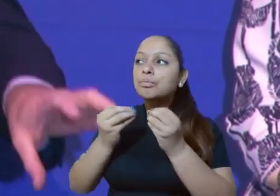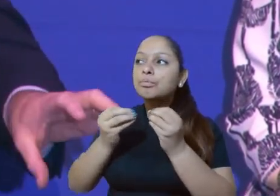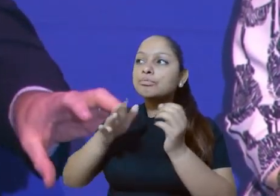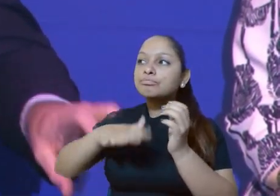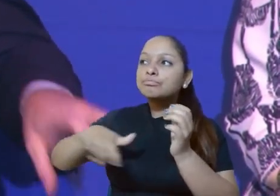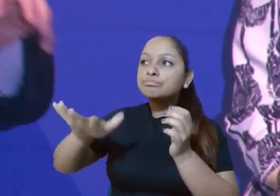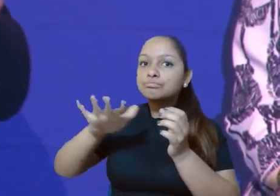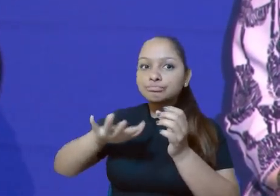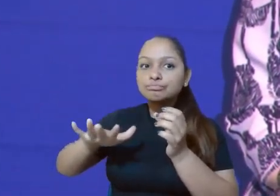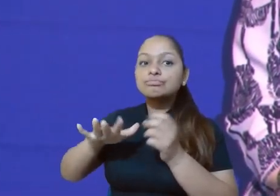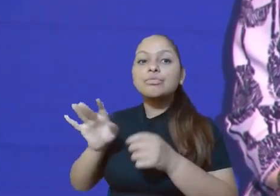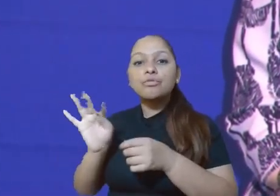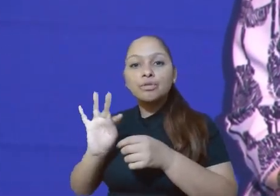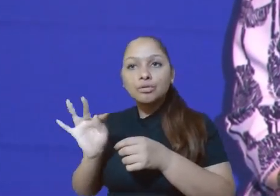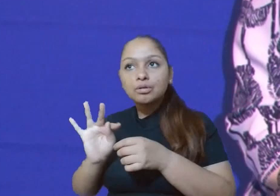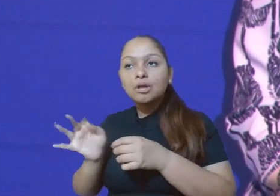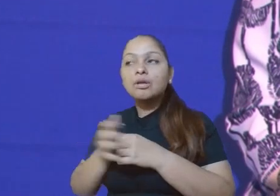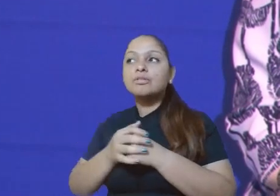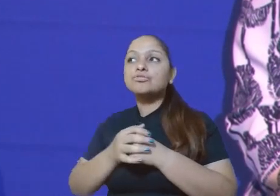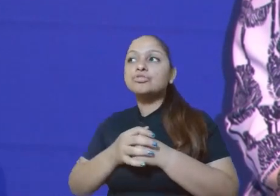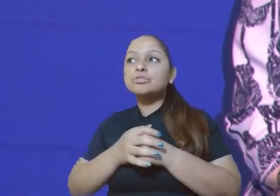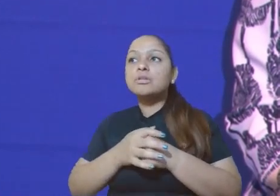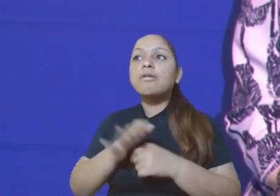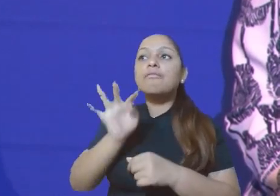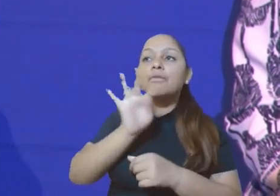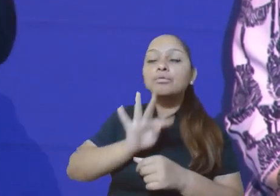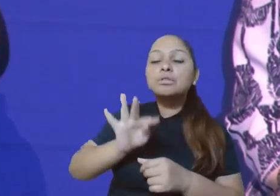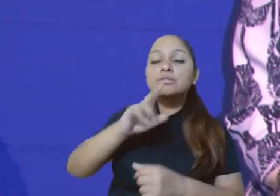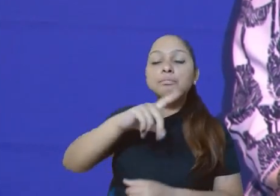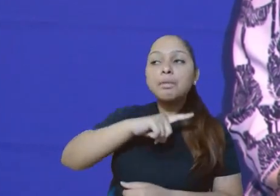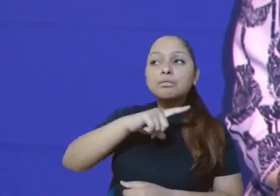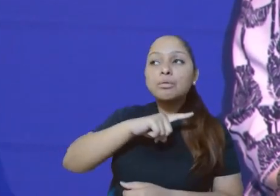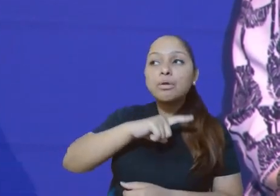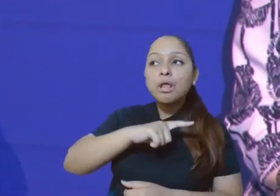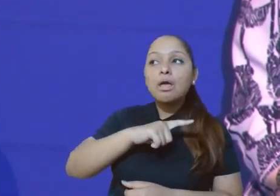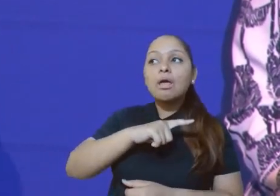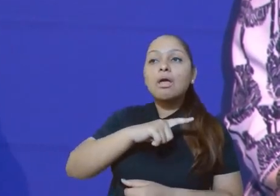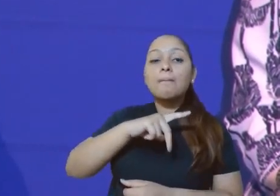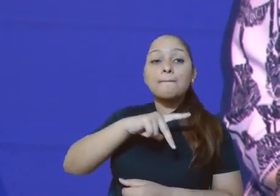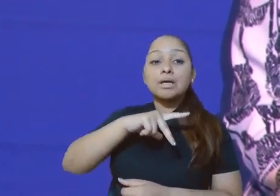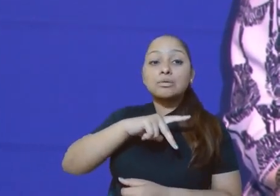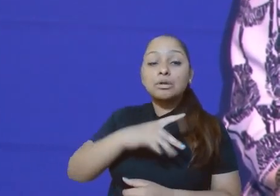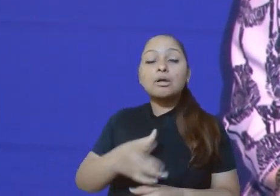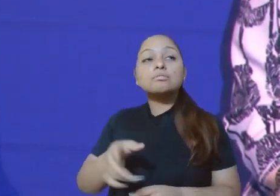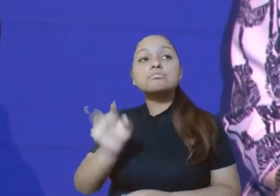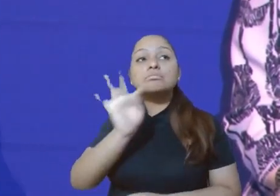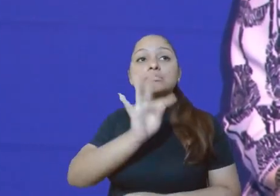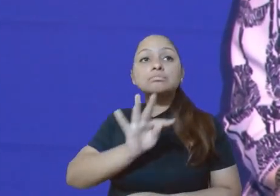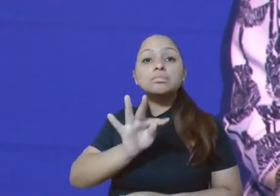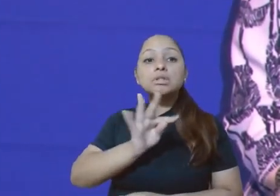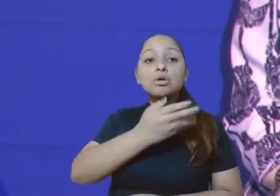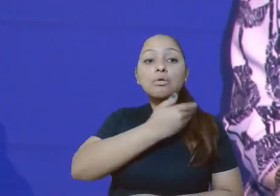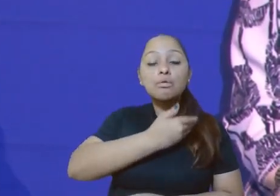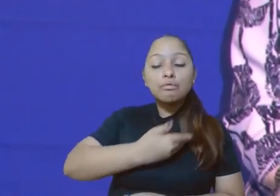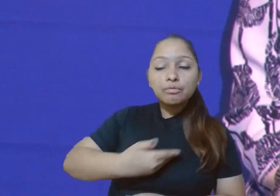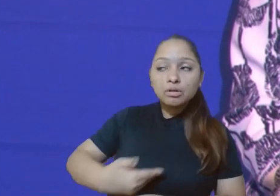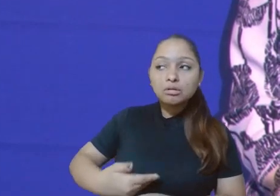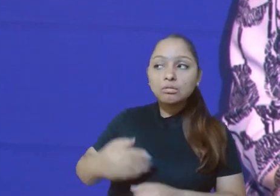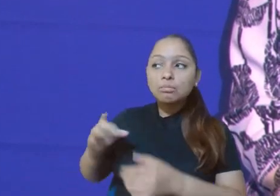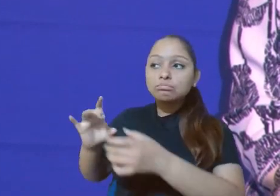private sector, the government, the NGOs, because this circle,